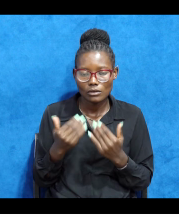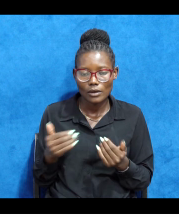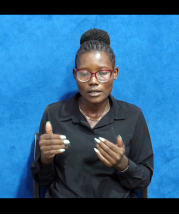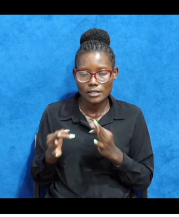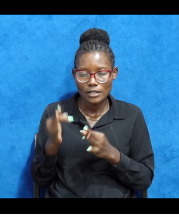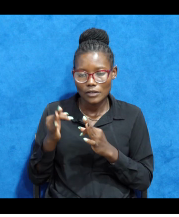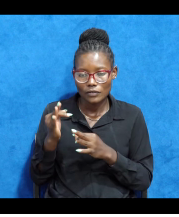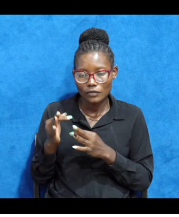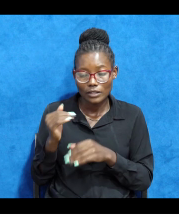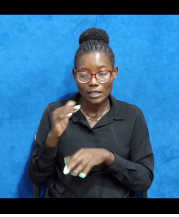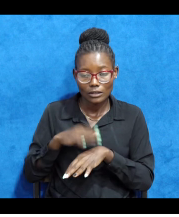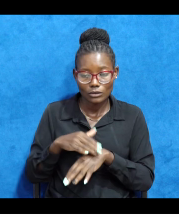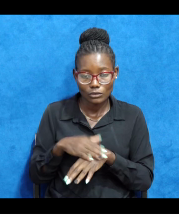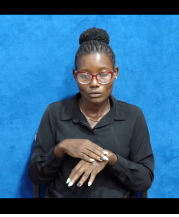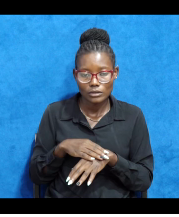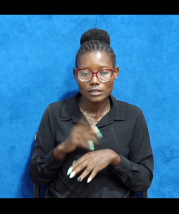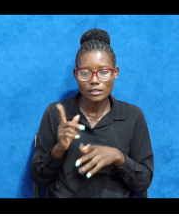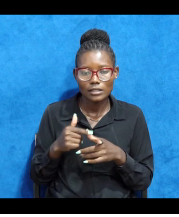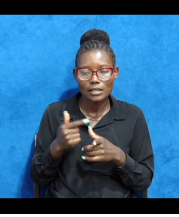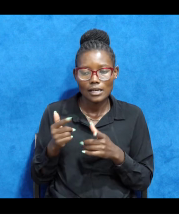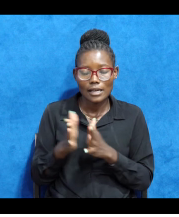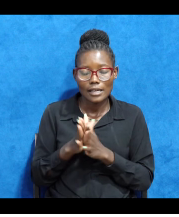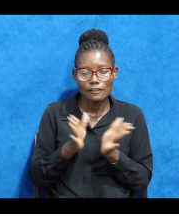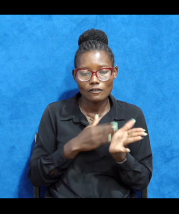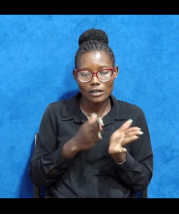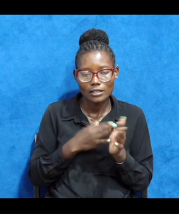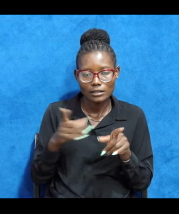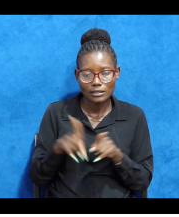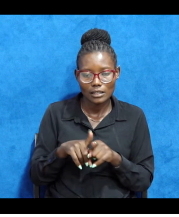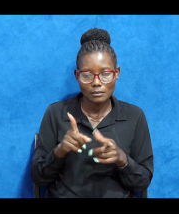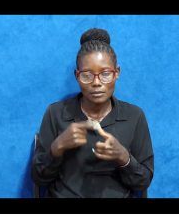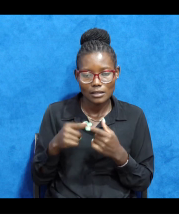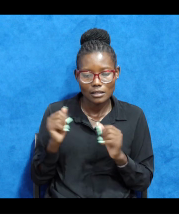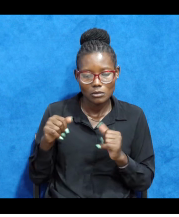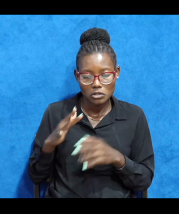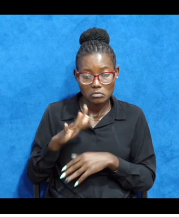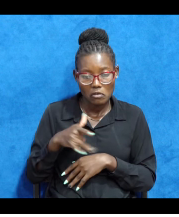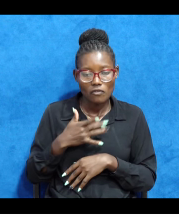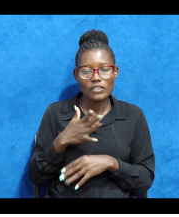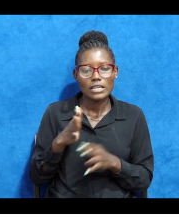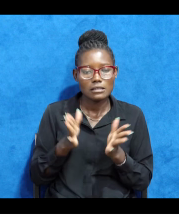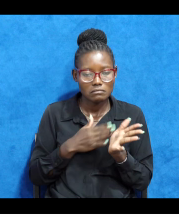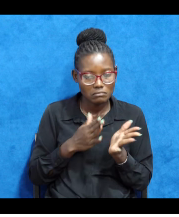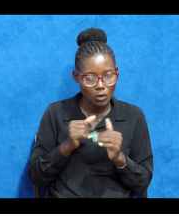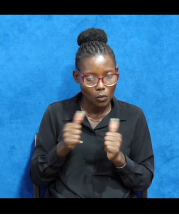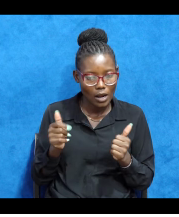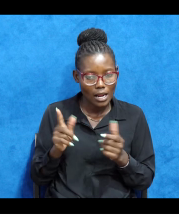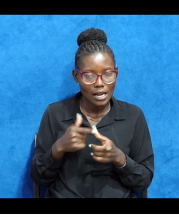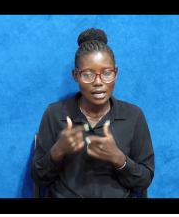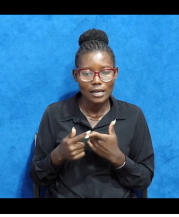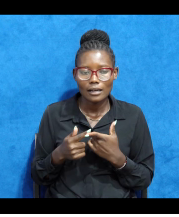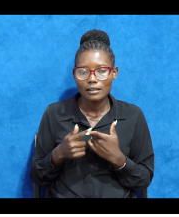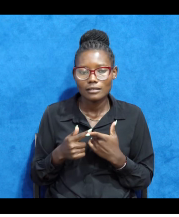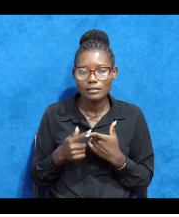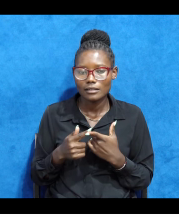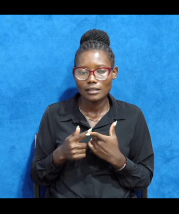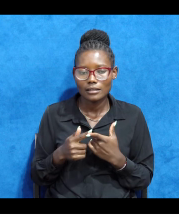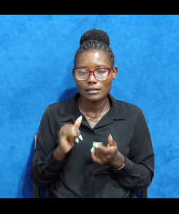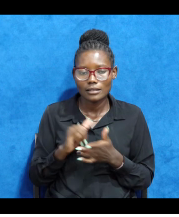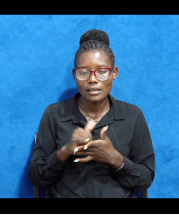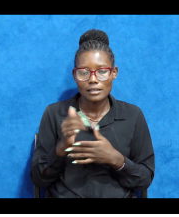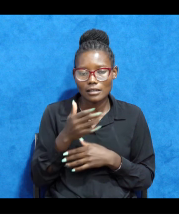But at the same time, that might come at the sacrifice of losing their top speed mechanics. And if